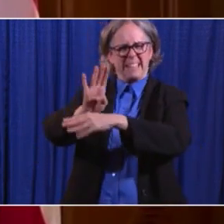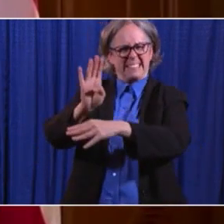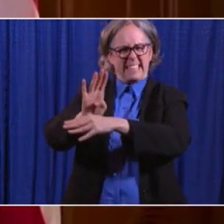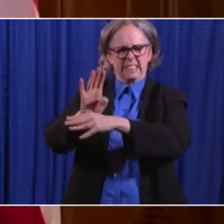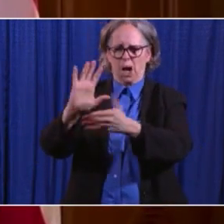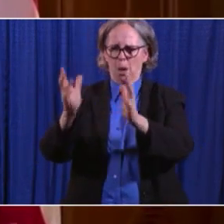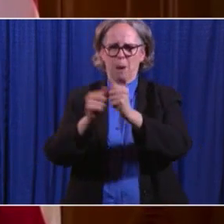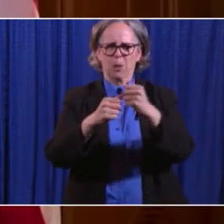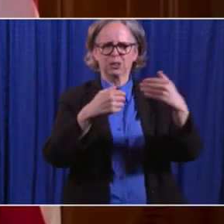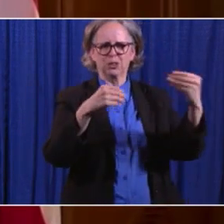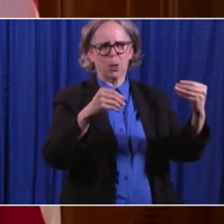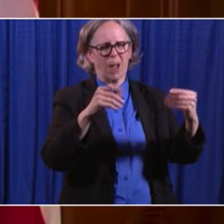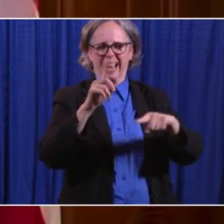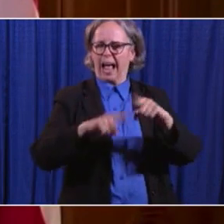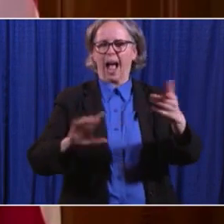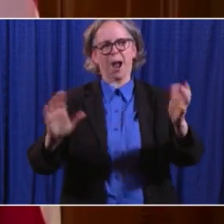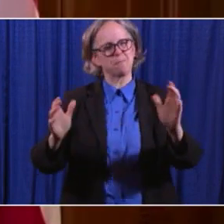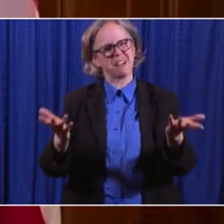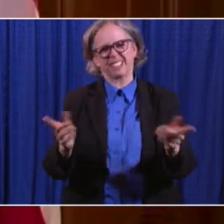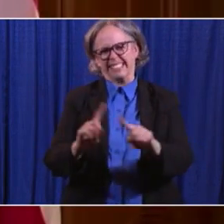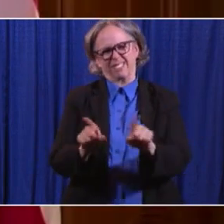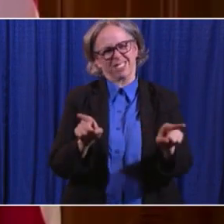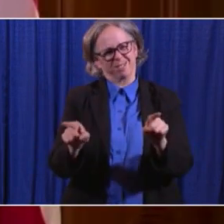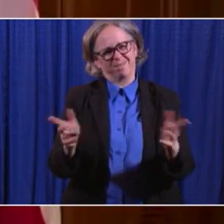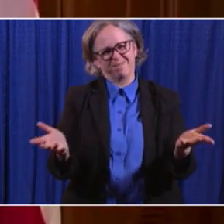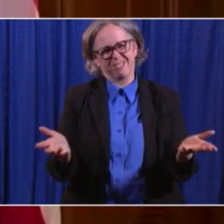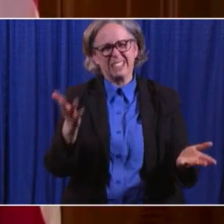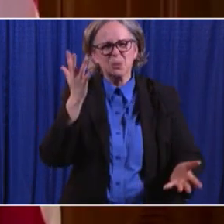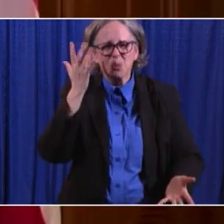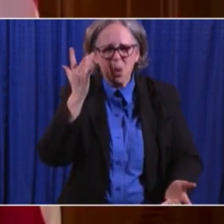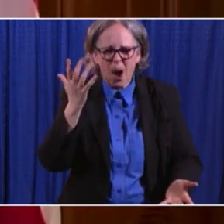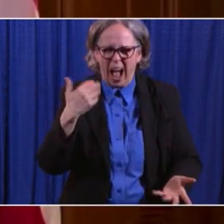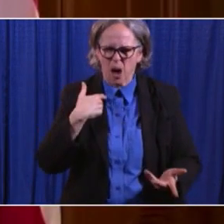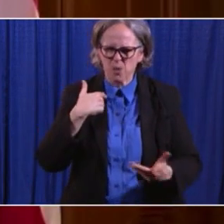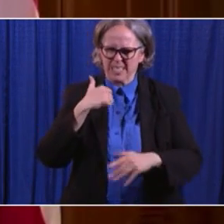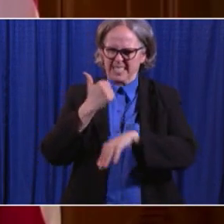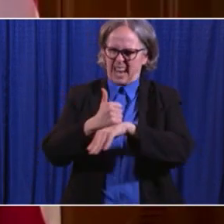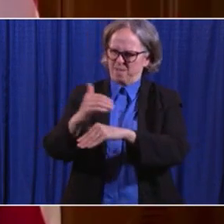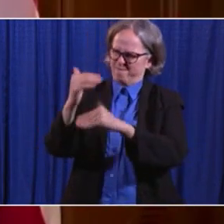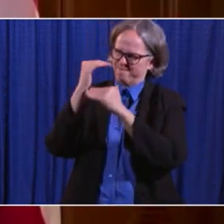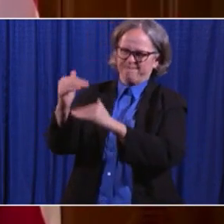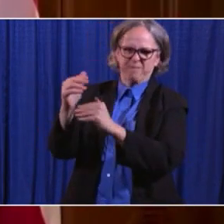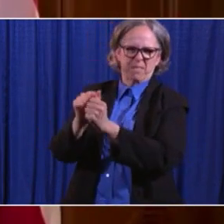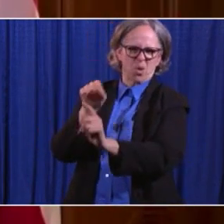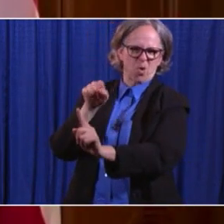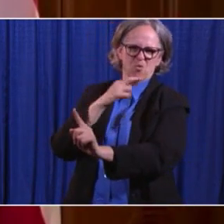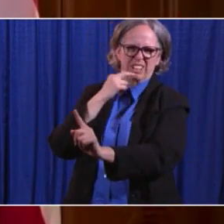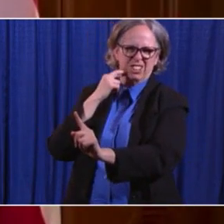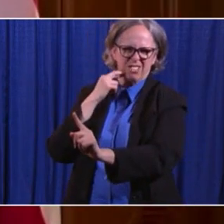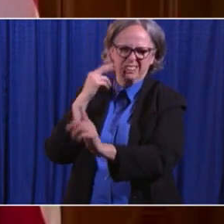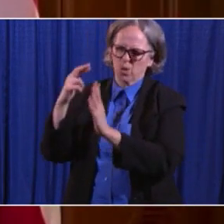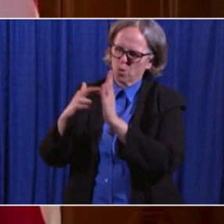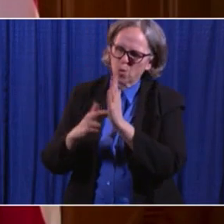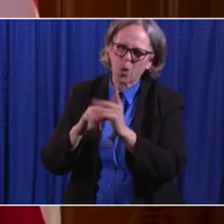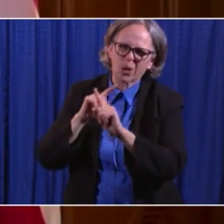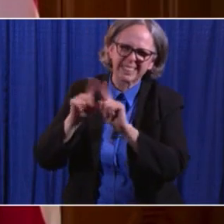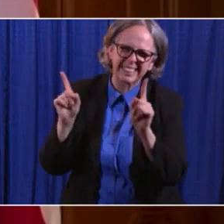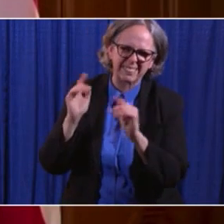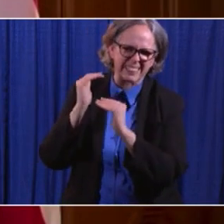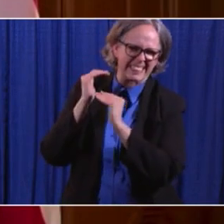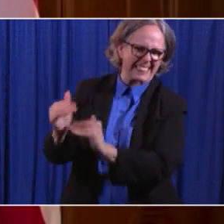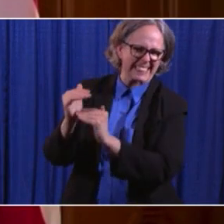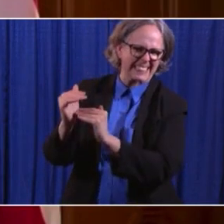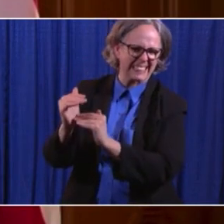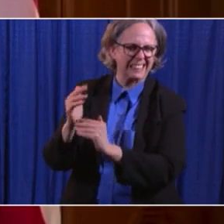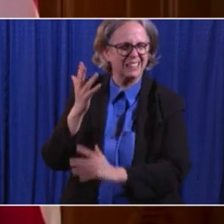why we'll continue to have people go out, and this is the same special